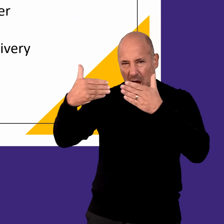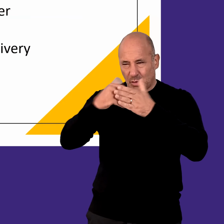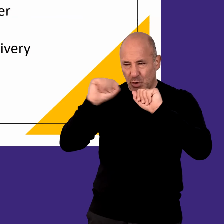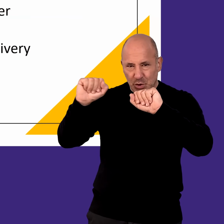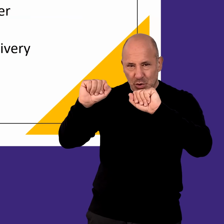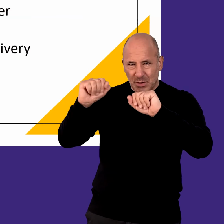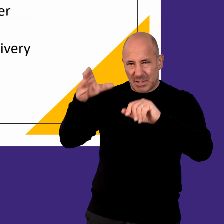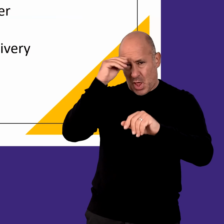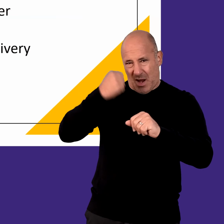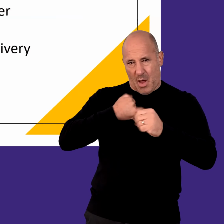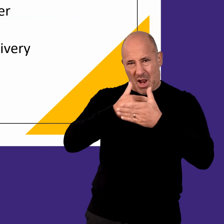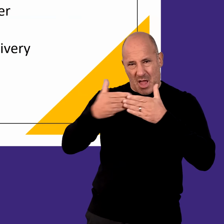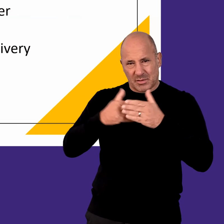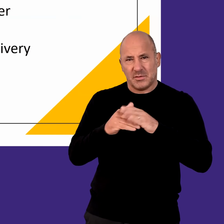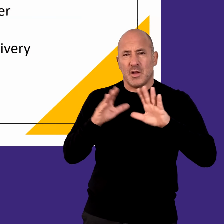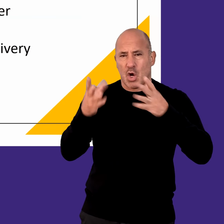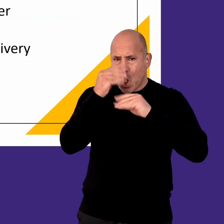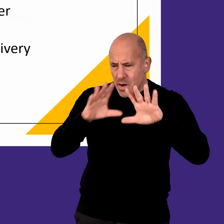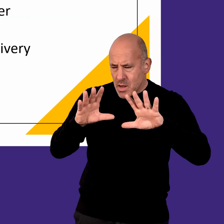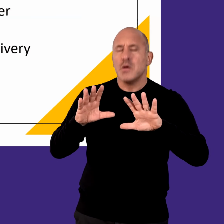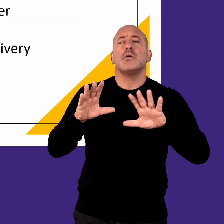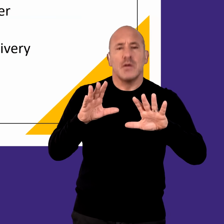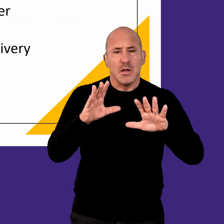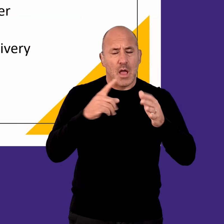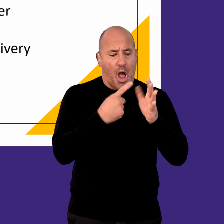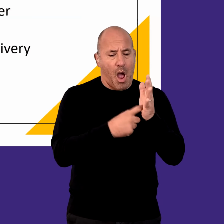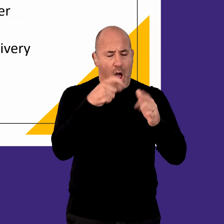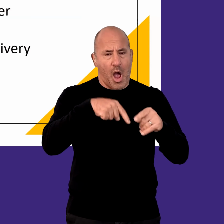to learn their language. And so we took that